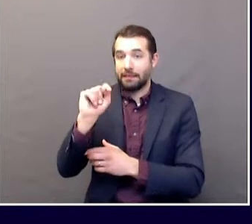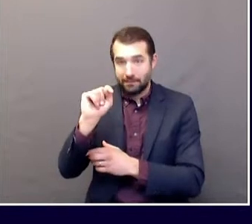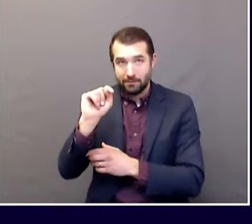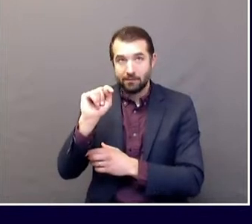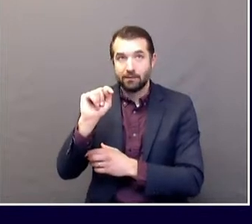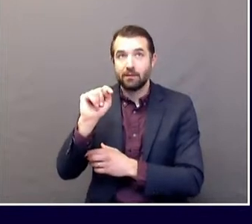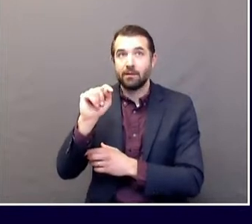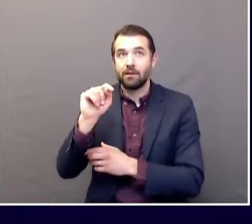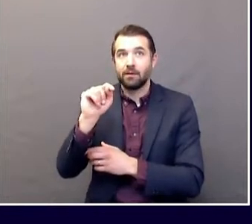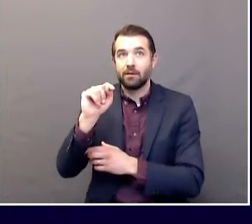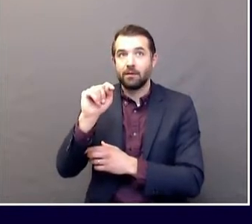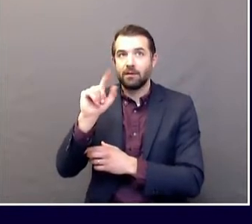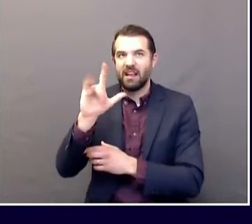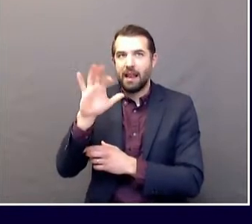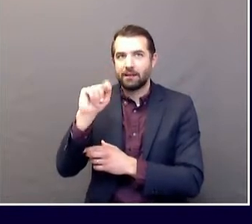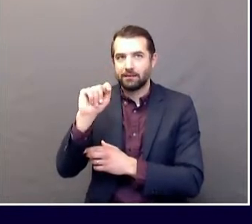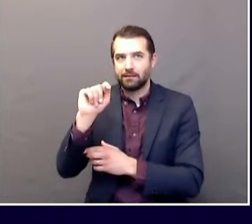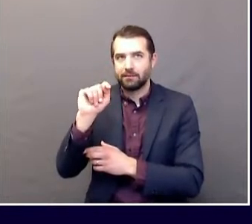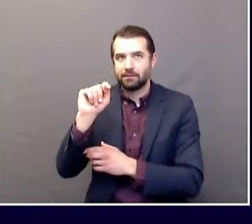covid.northernlighthealth.org. Again, that's